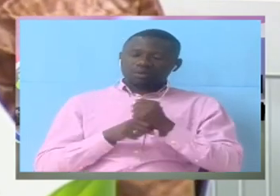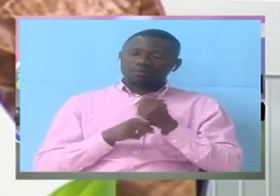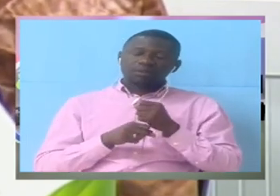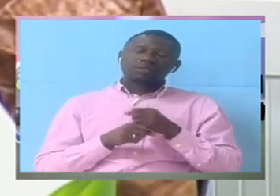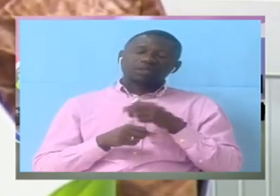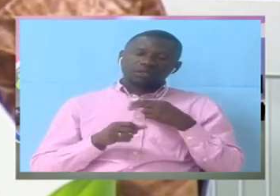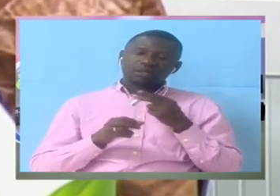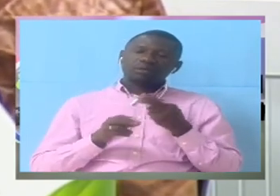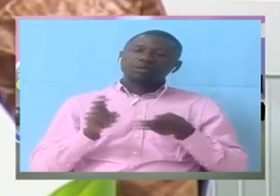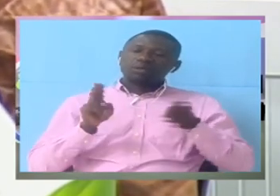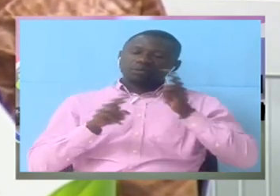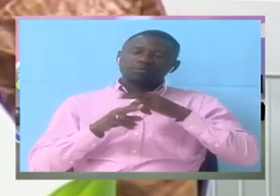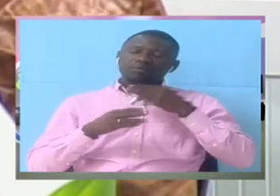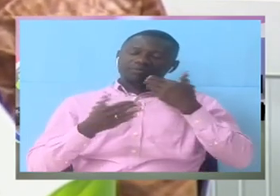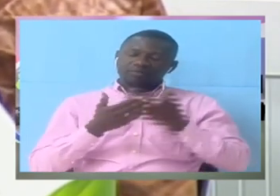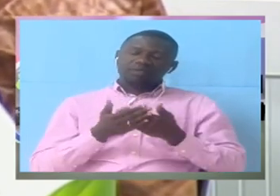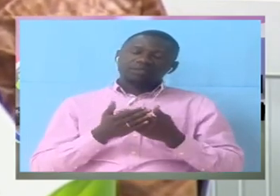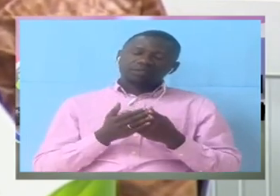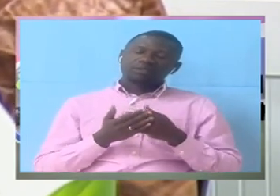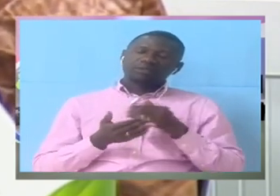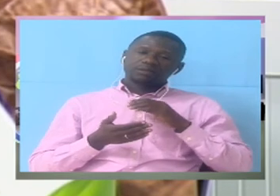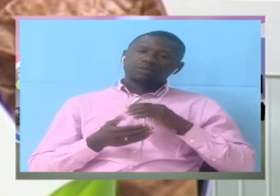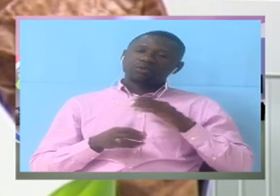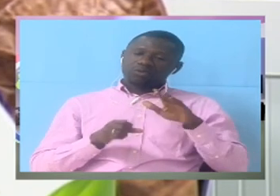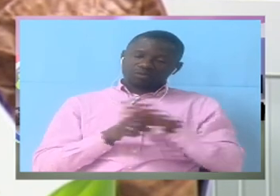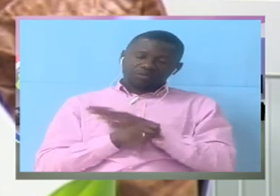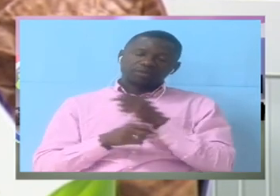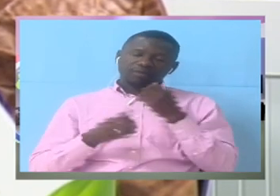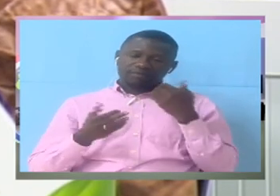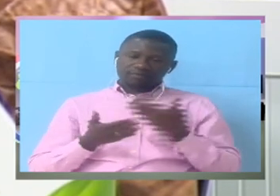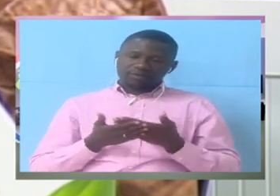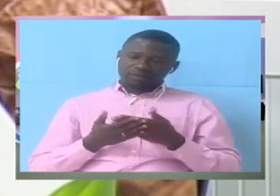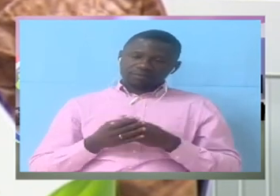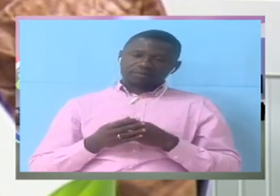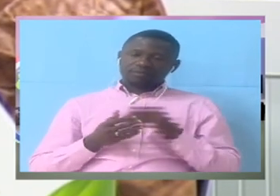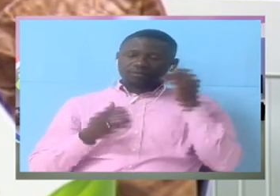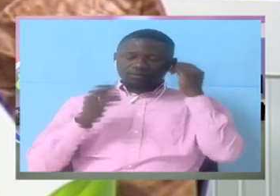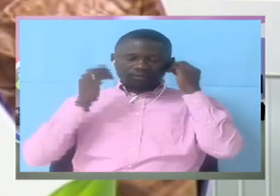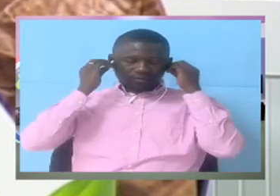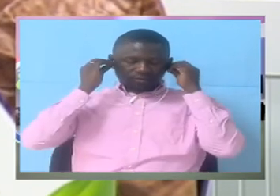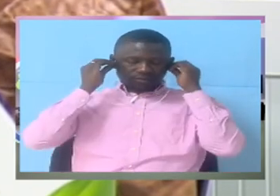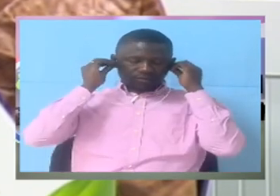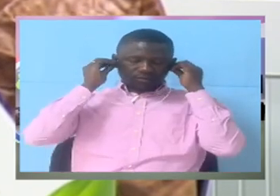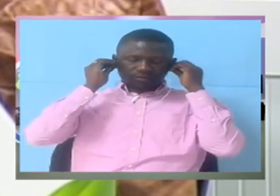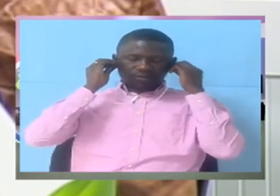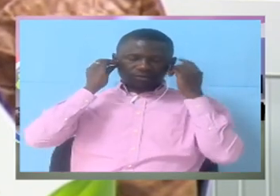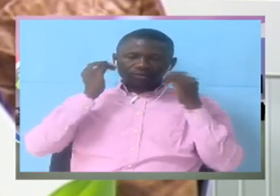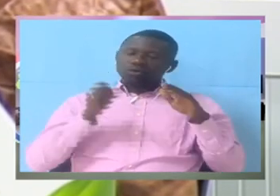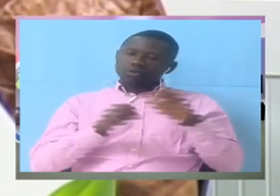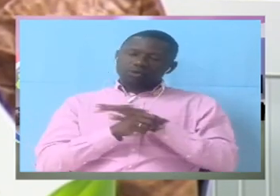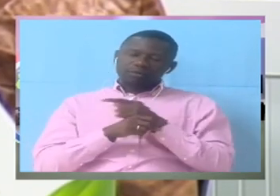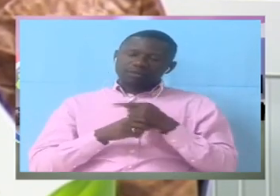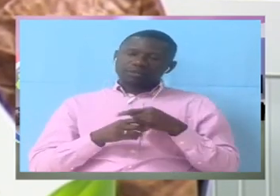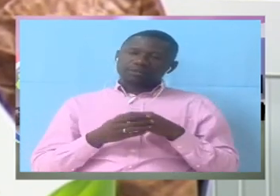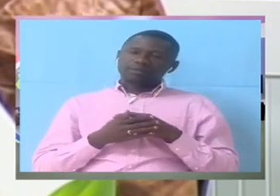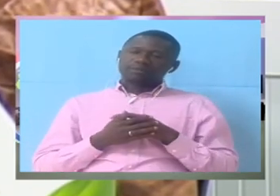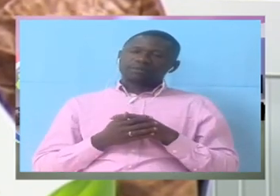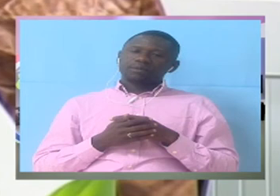that the mission that they have embarked on, that he will bless them and enable them to complete it